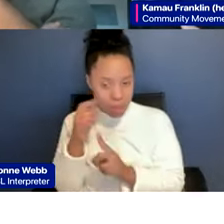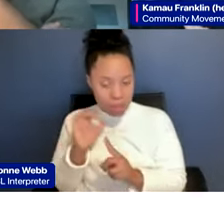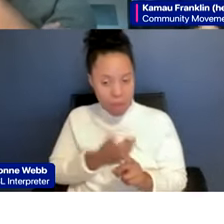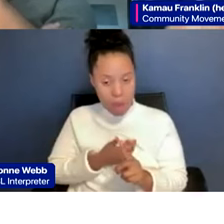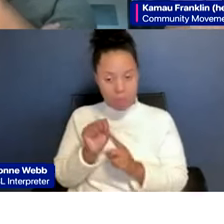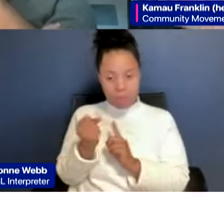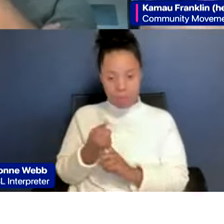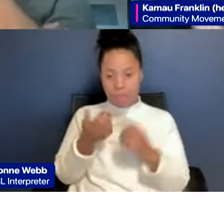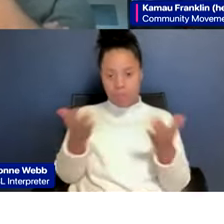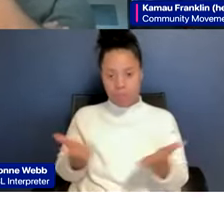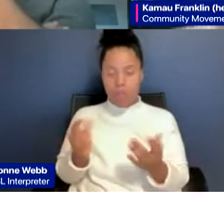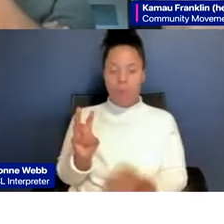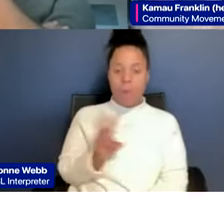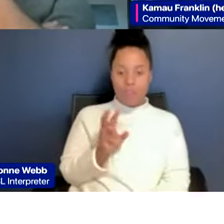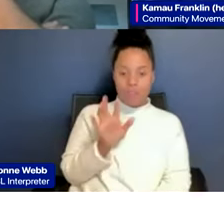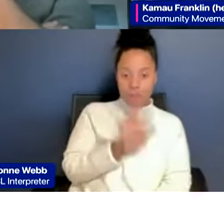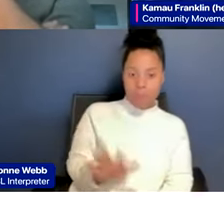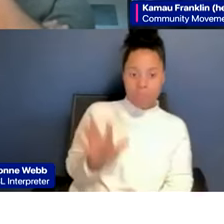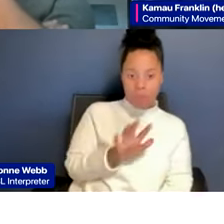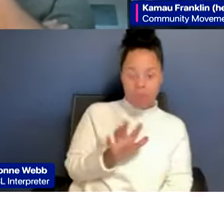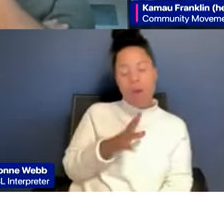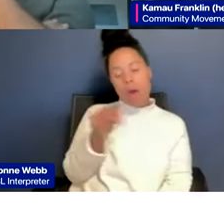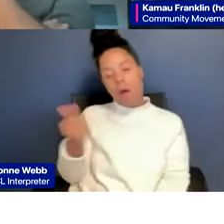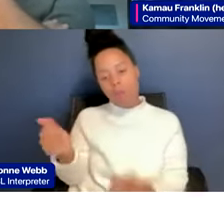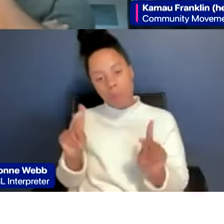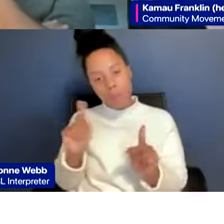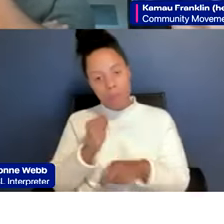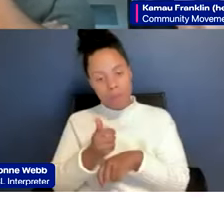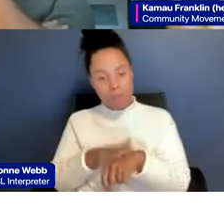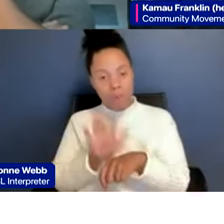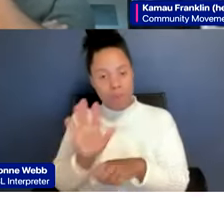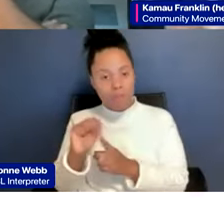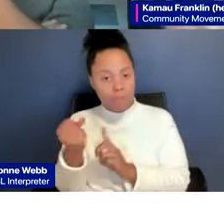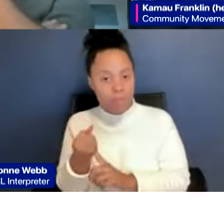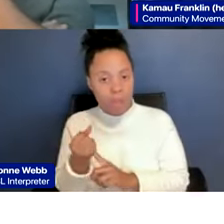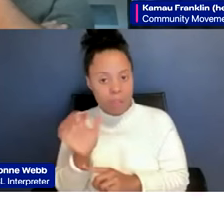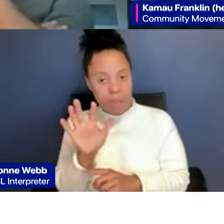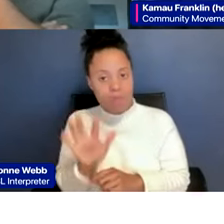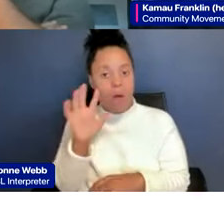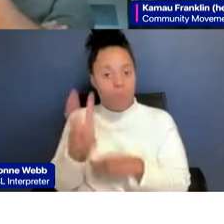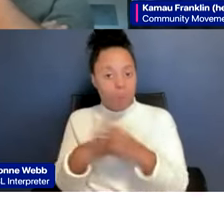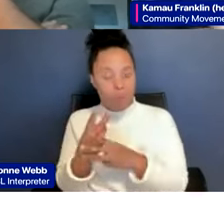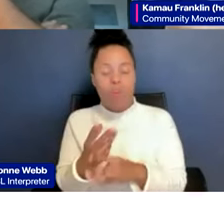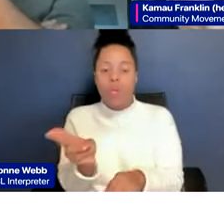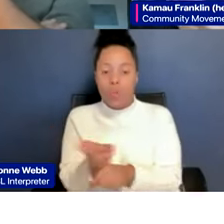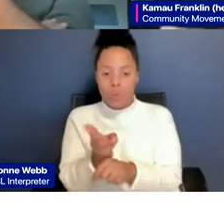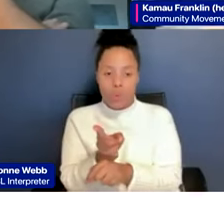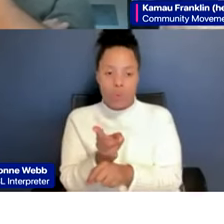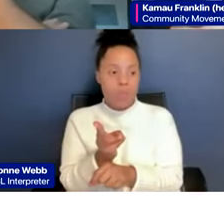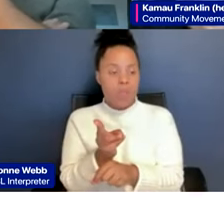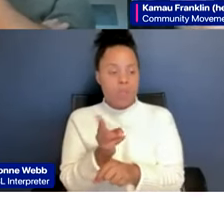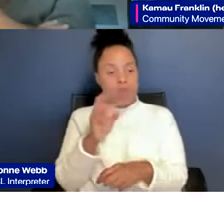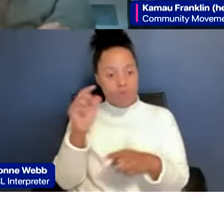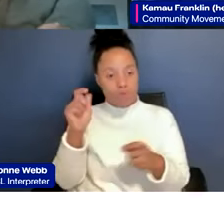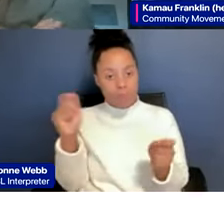Western Hemisphere, and other people based on their circumstances around the world, have used revolutionary nationalism as a tool,